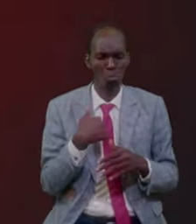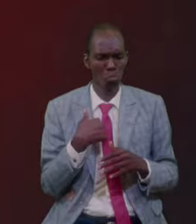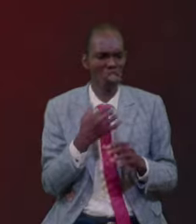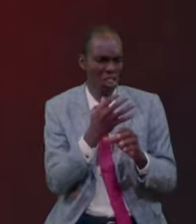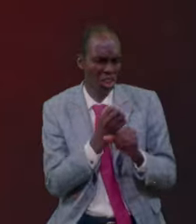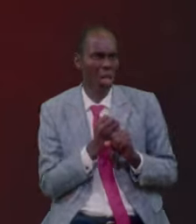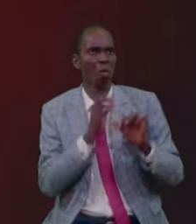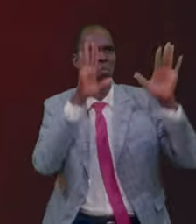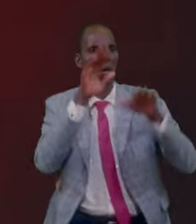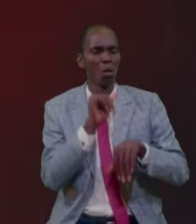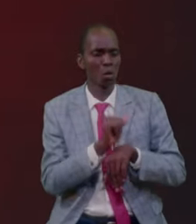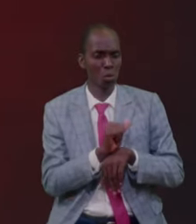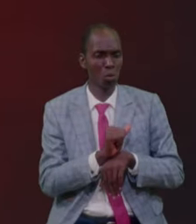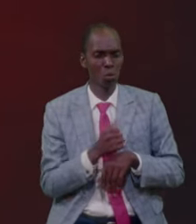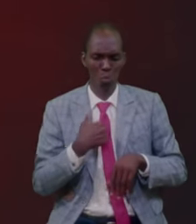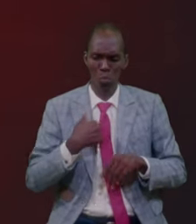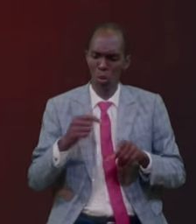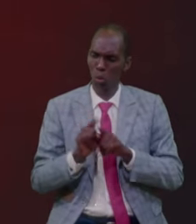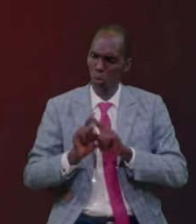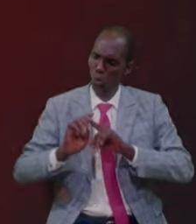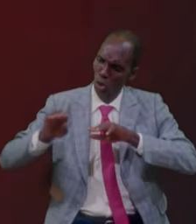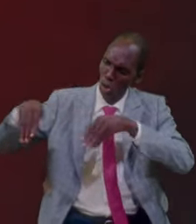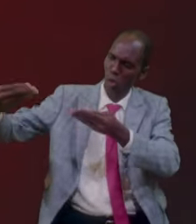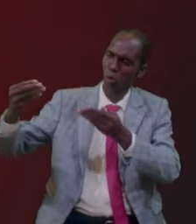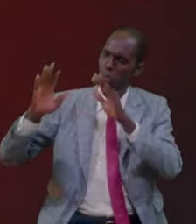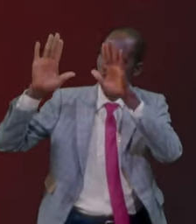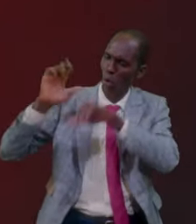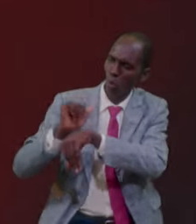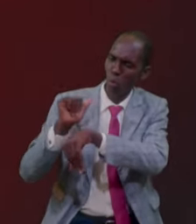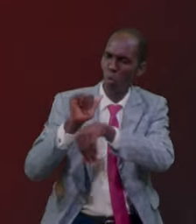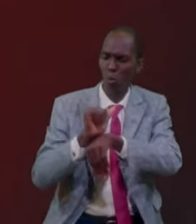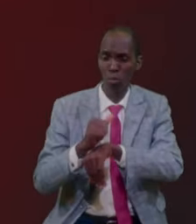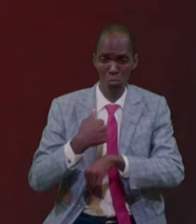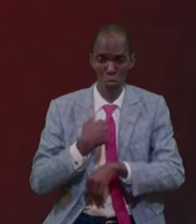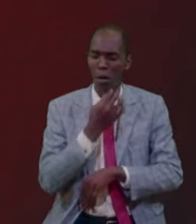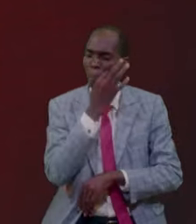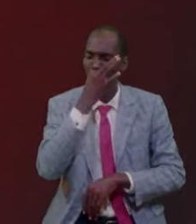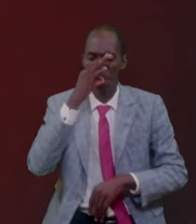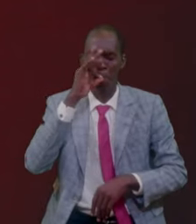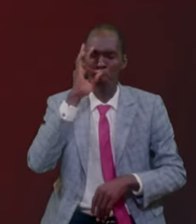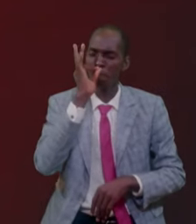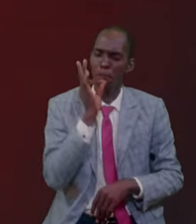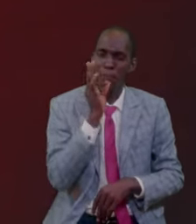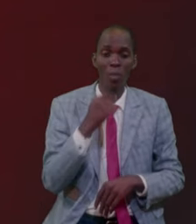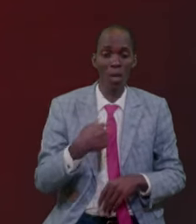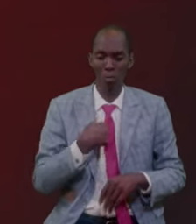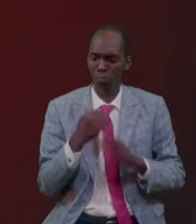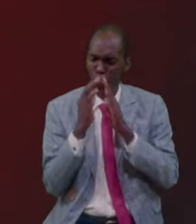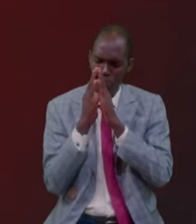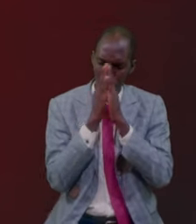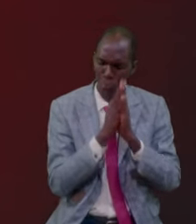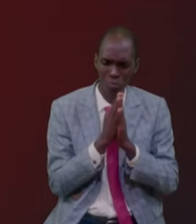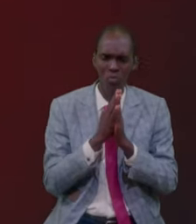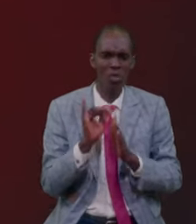that, I give miracles to other people, I fast, I pray, I have the gifts of